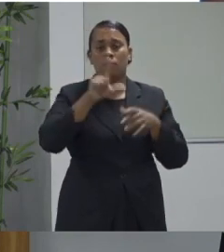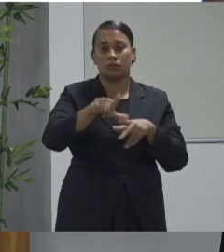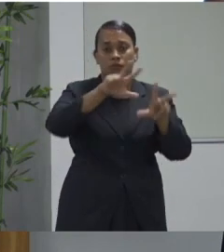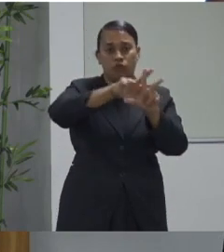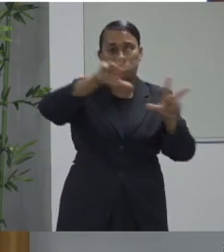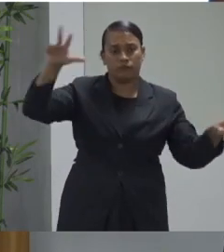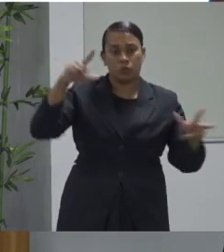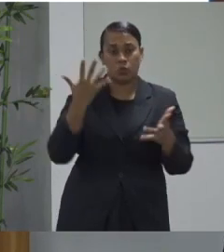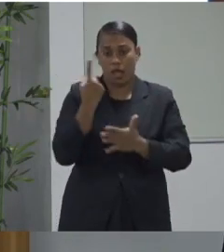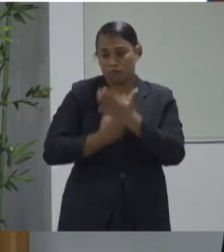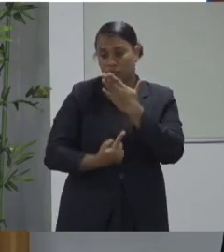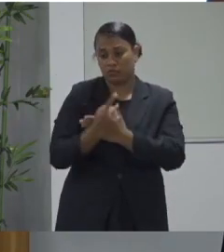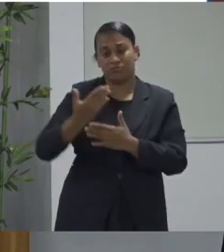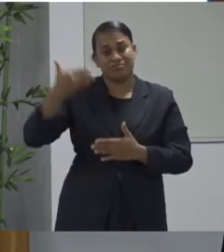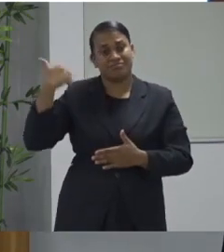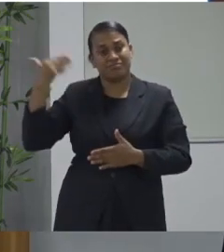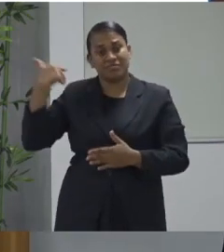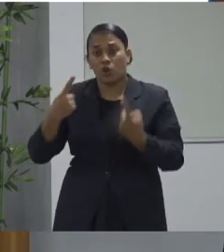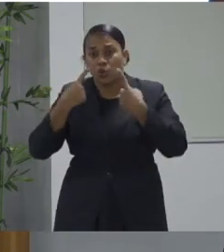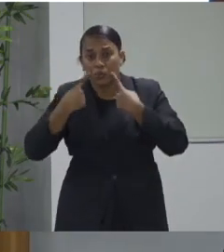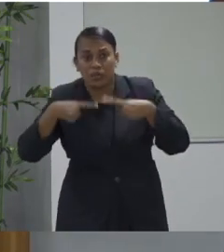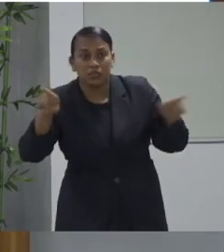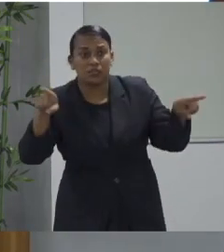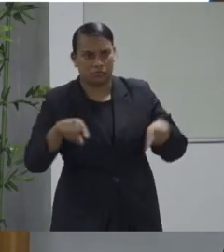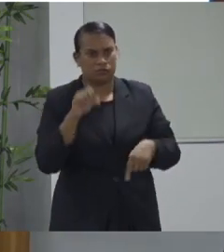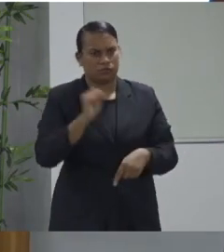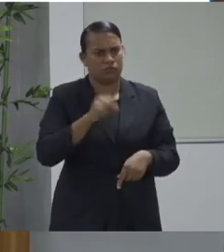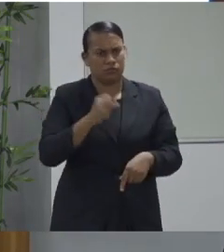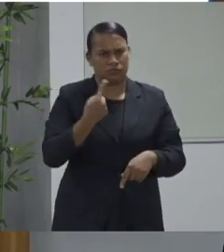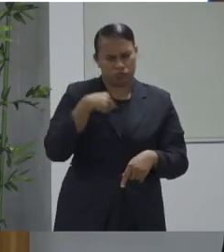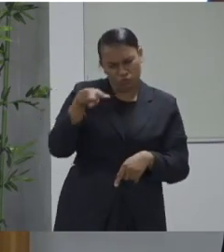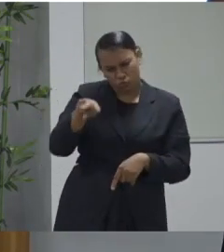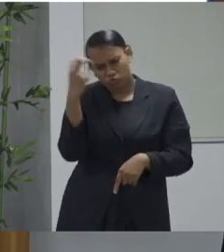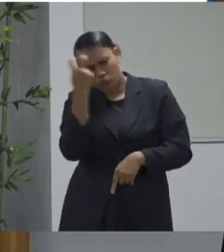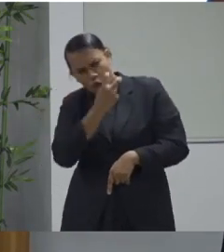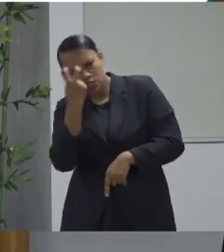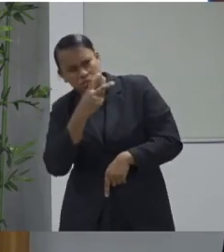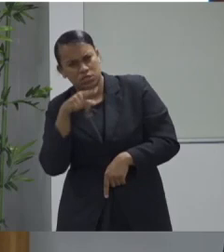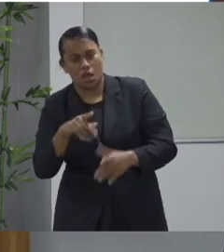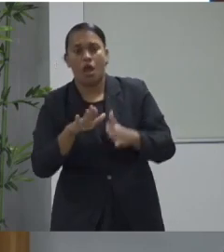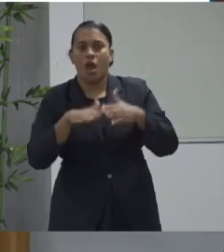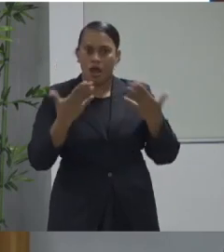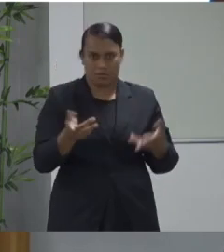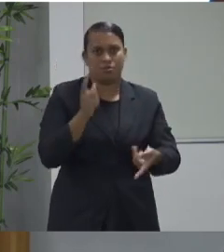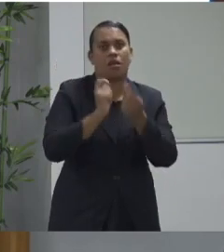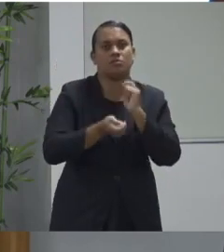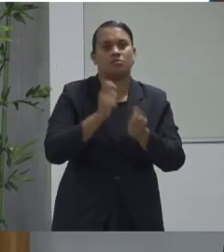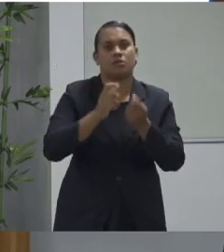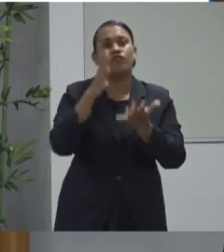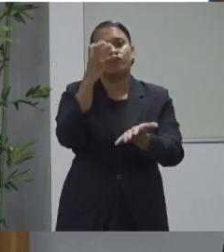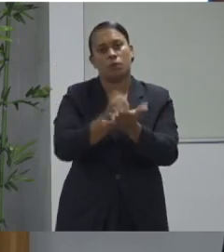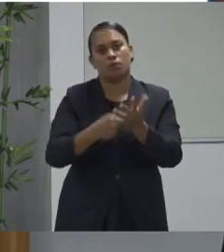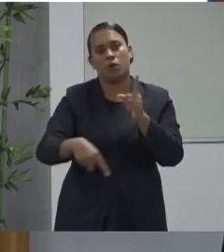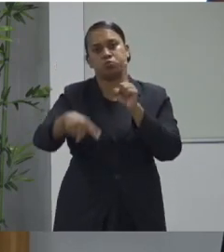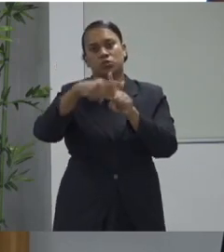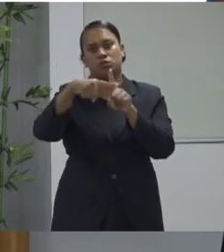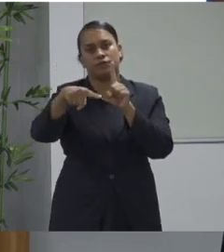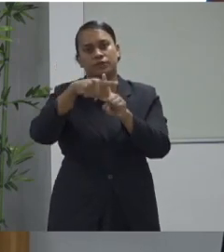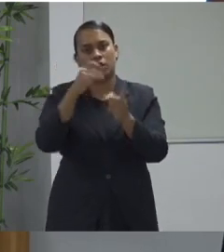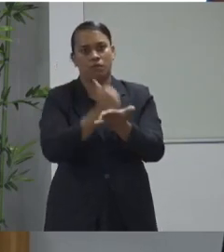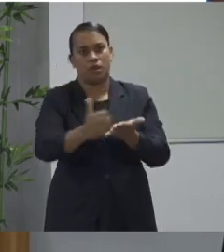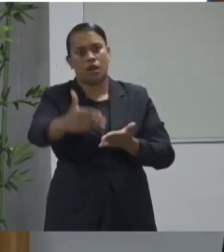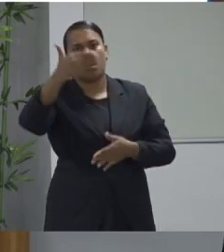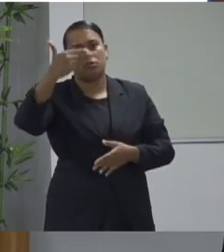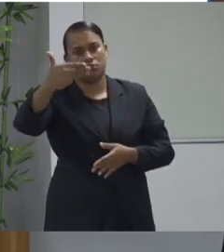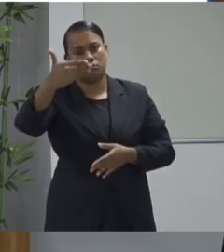interest. We have now confirmed through testing that he is our 9th case with a travel